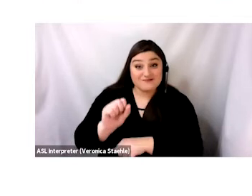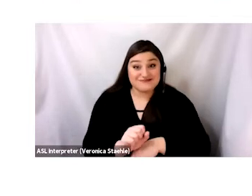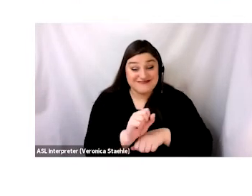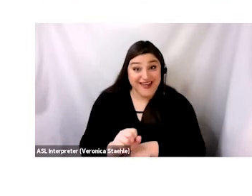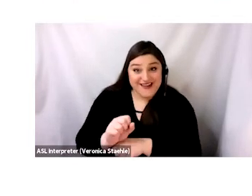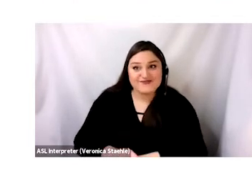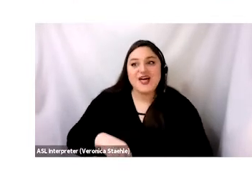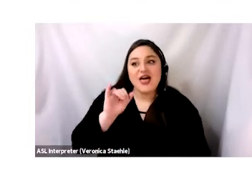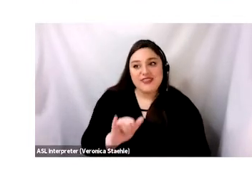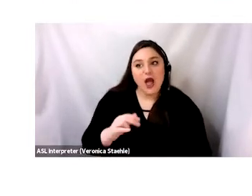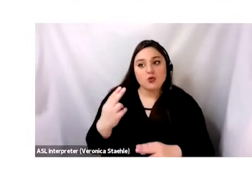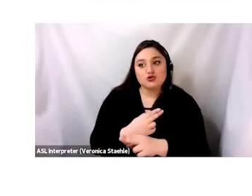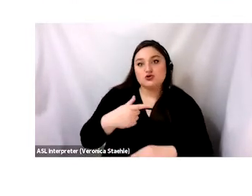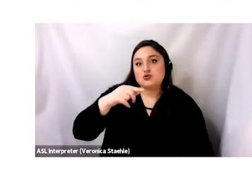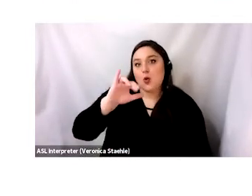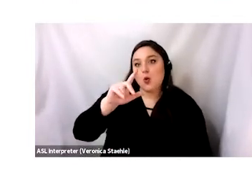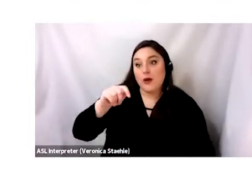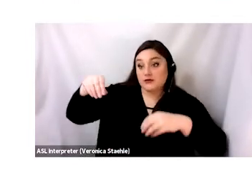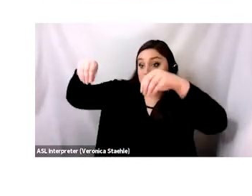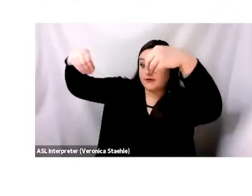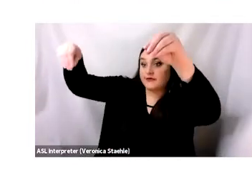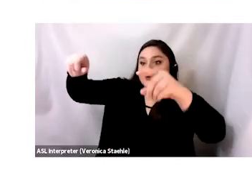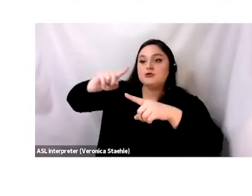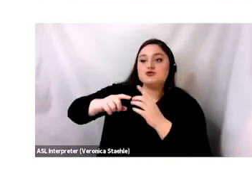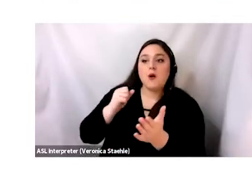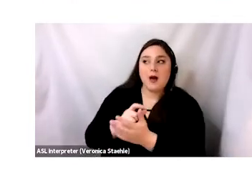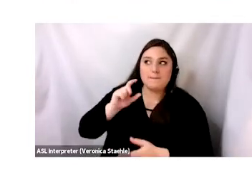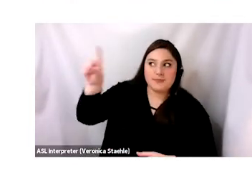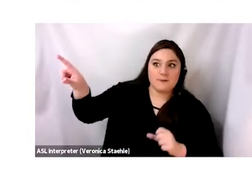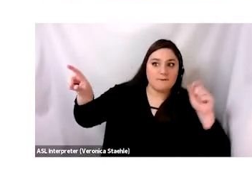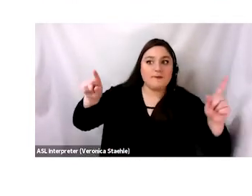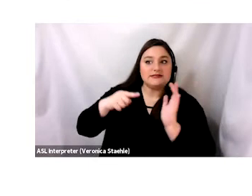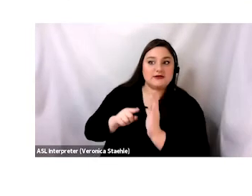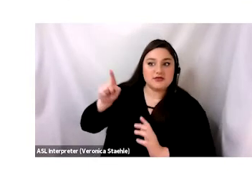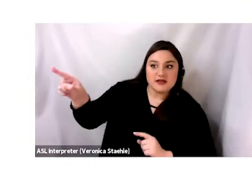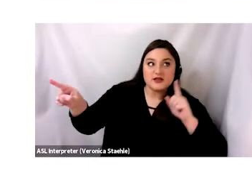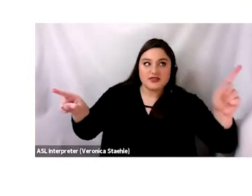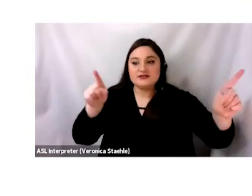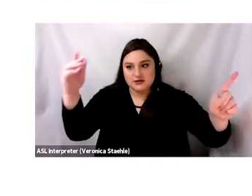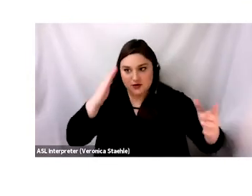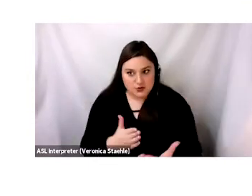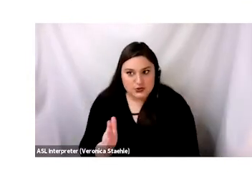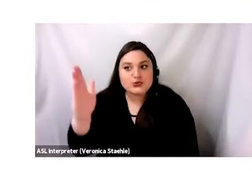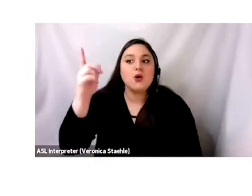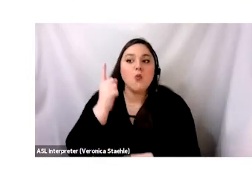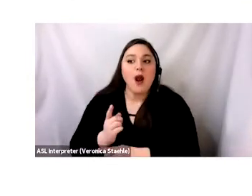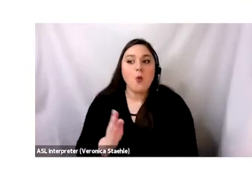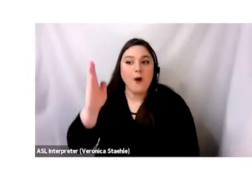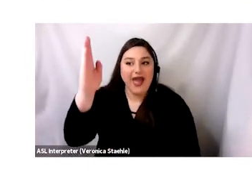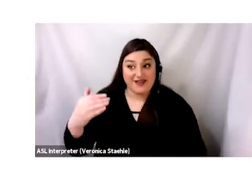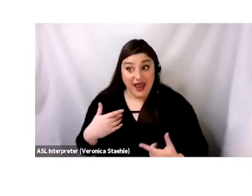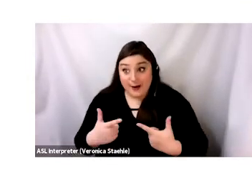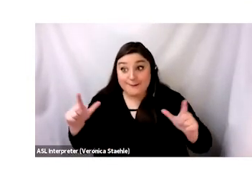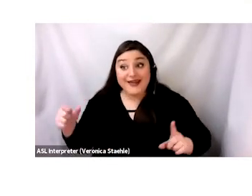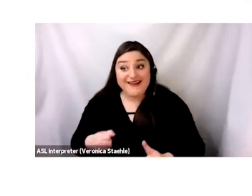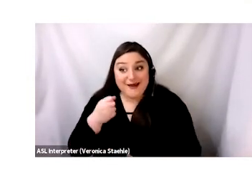Civil War, most quilts were made for everyday use and made from scraps of cotton fabric. Spinning, weaving, sewing, and quilting continued to be